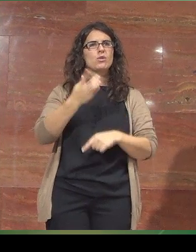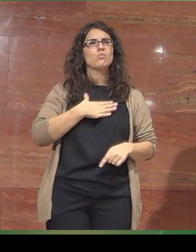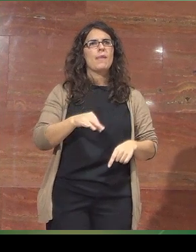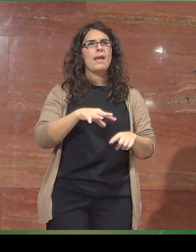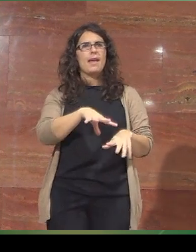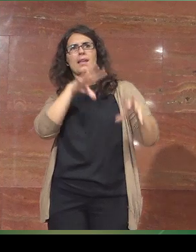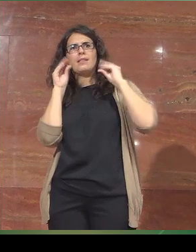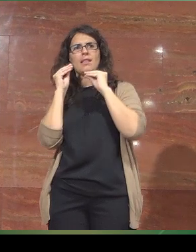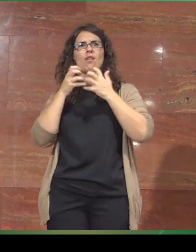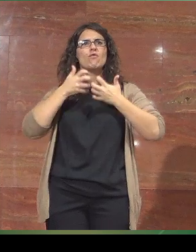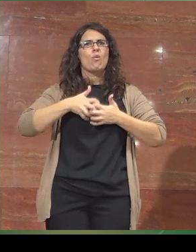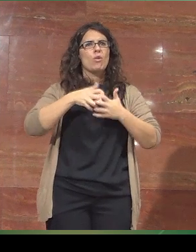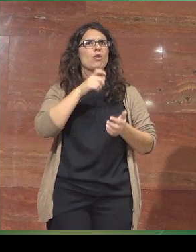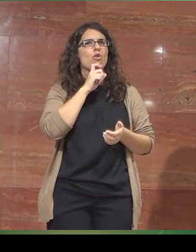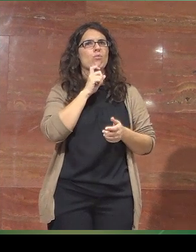travel.